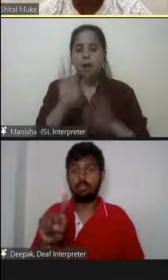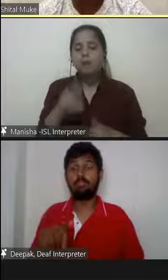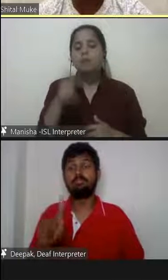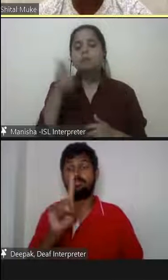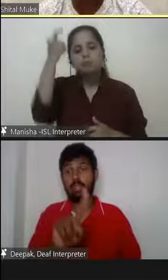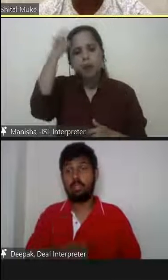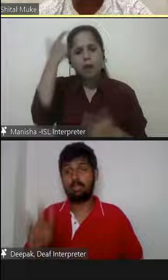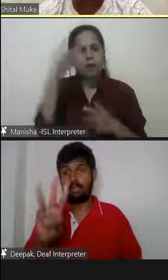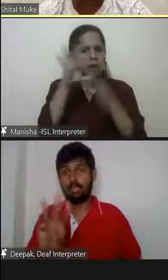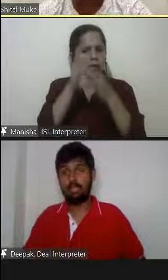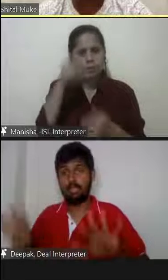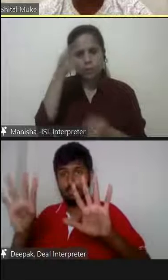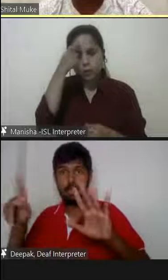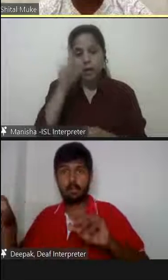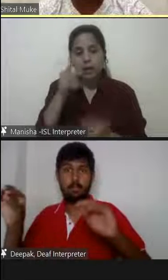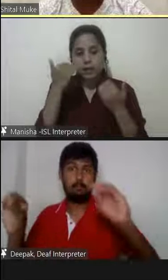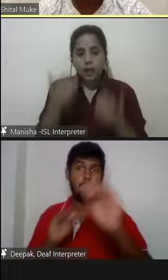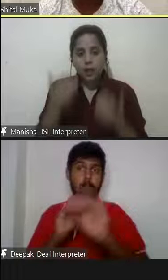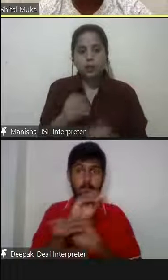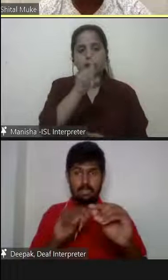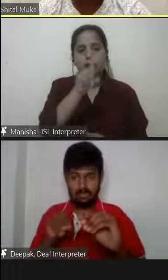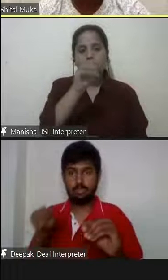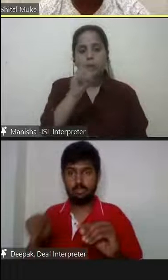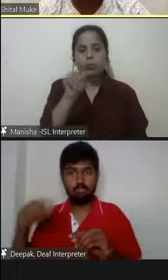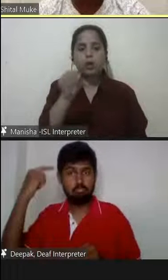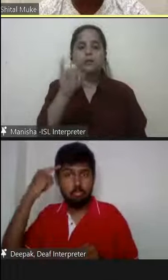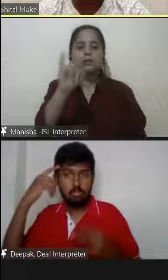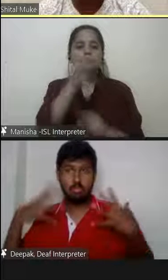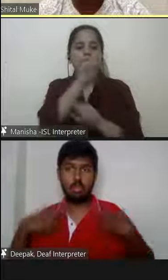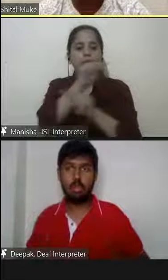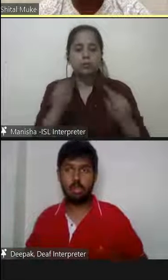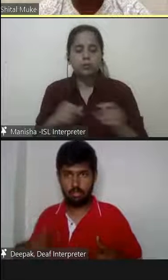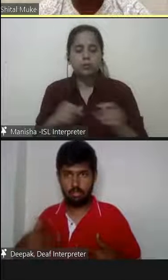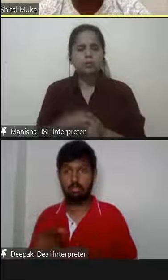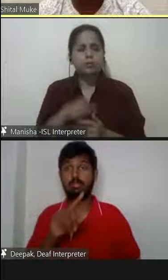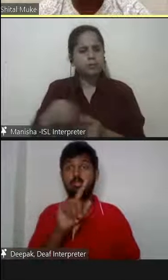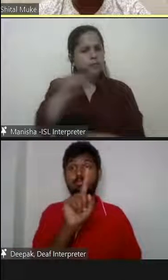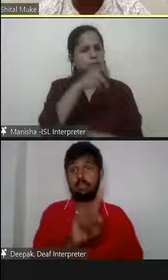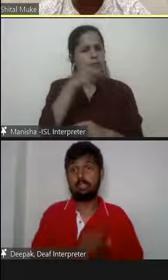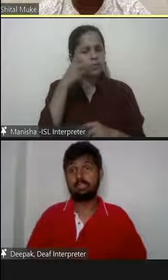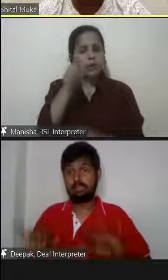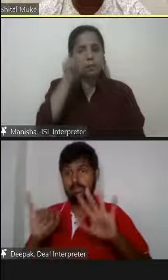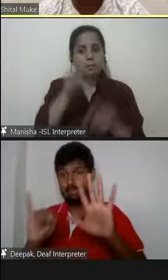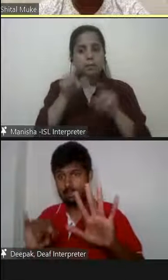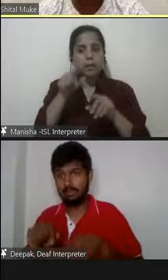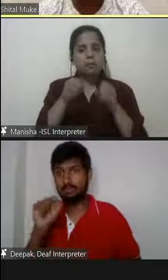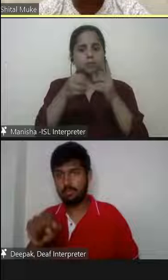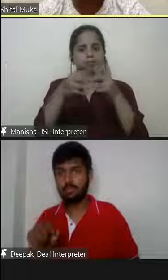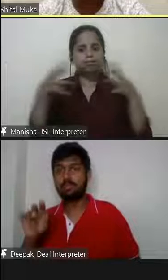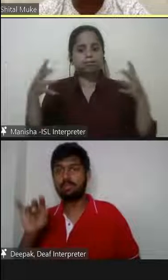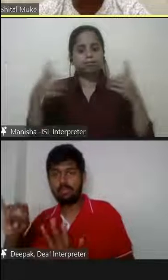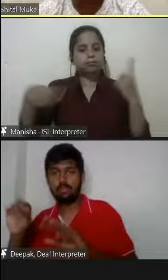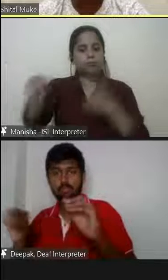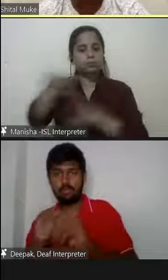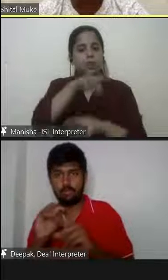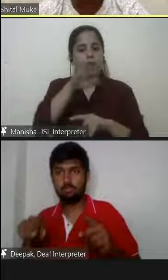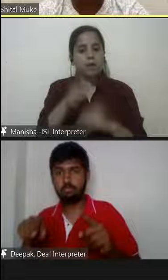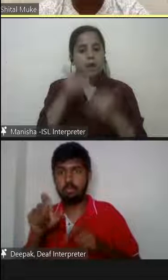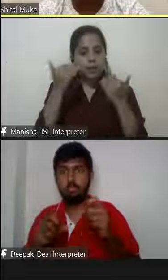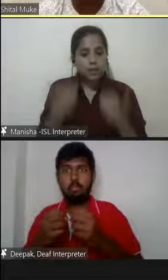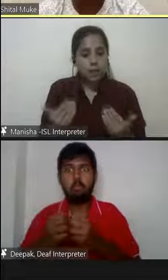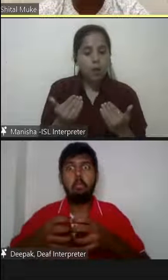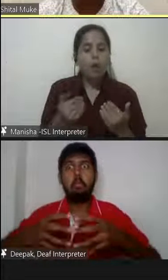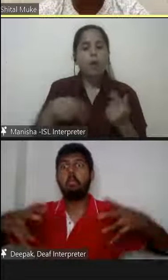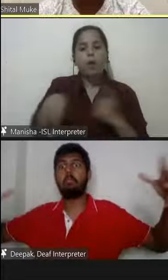was 10.6%. And this proportion of the population having the current prevalence of